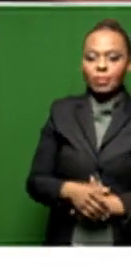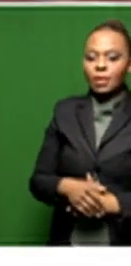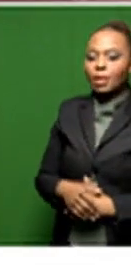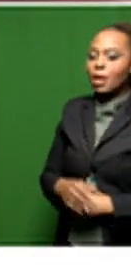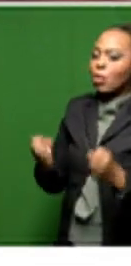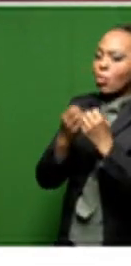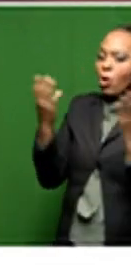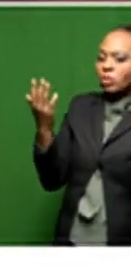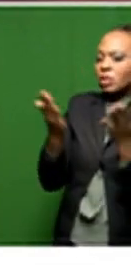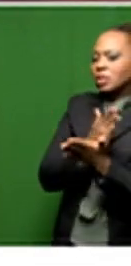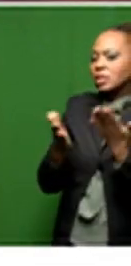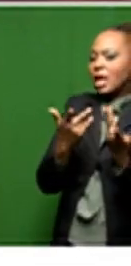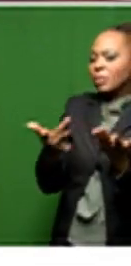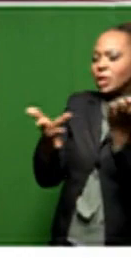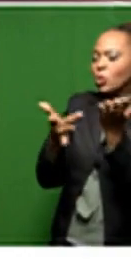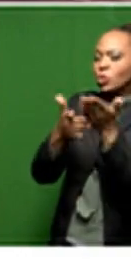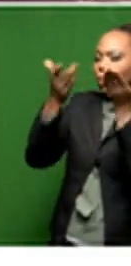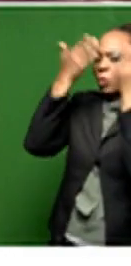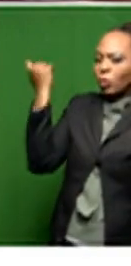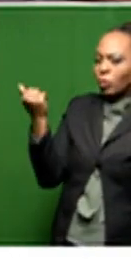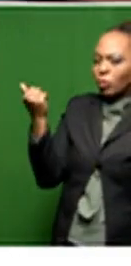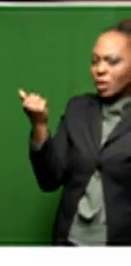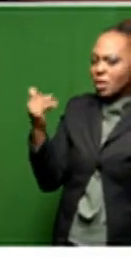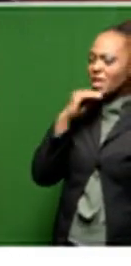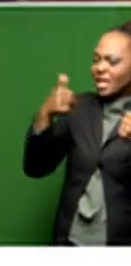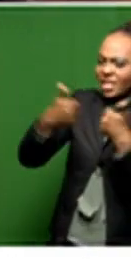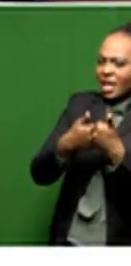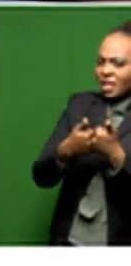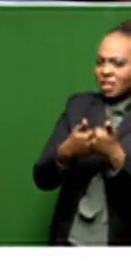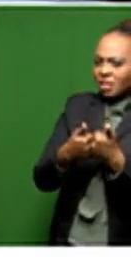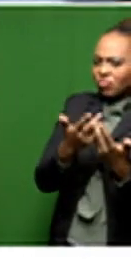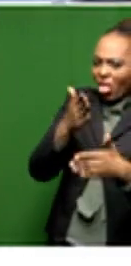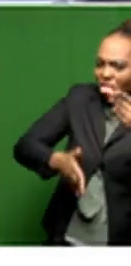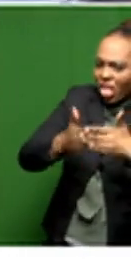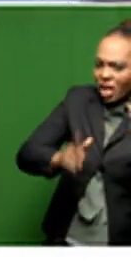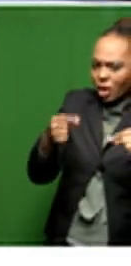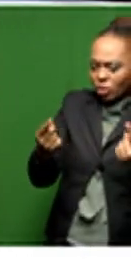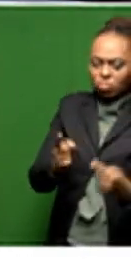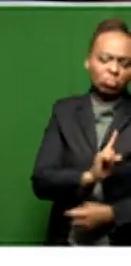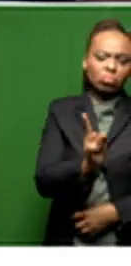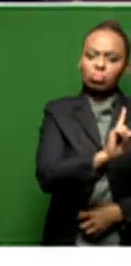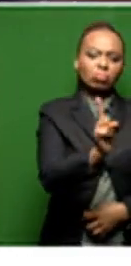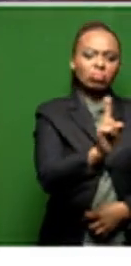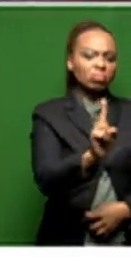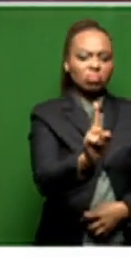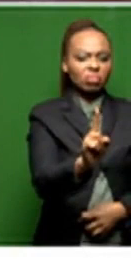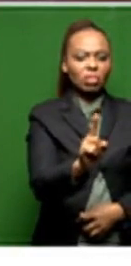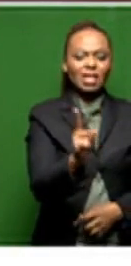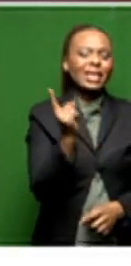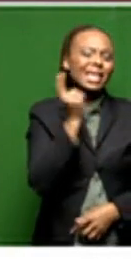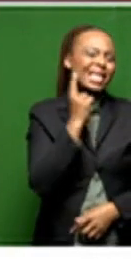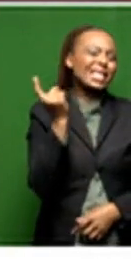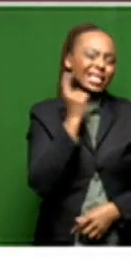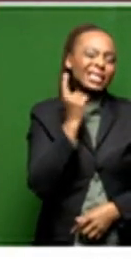technologically inclined, won't this be a challenge for them? Not at all. Actually, it's one of the easiest